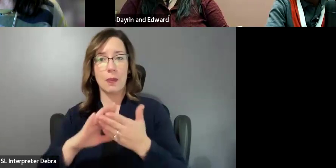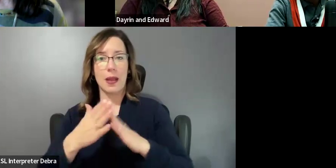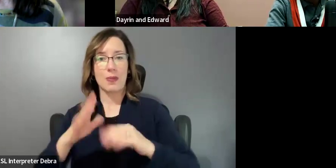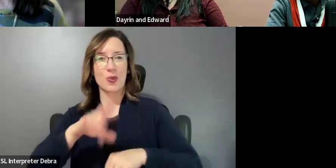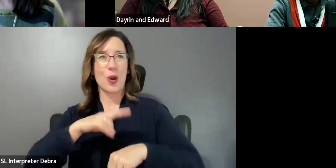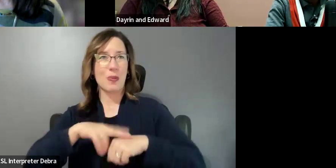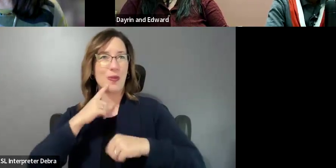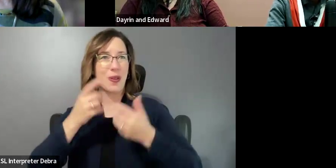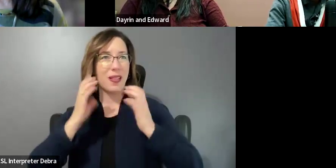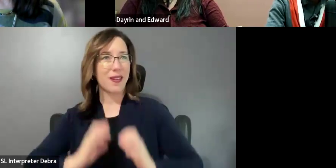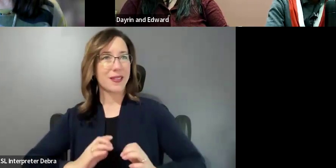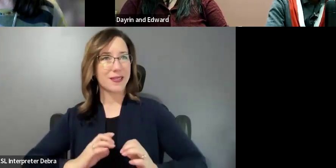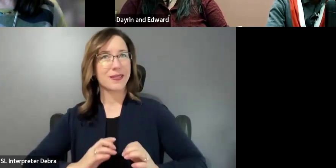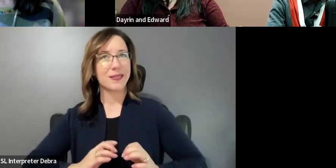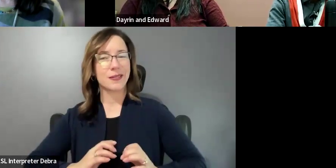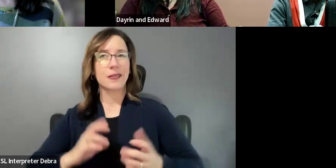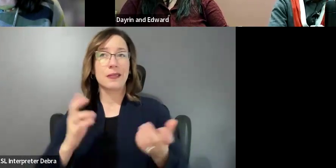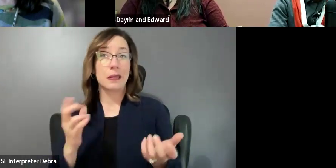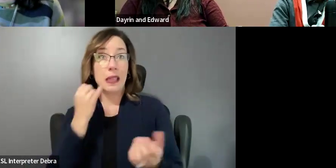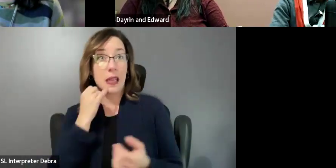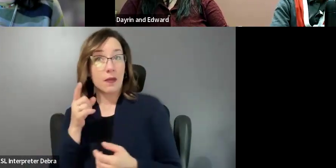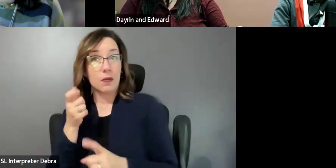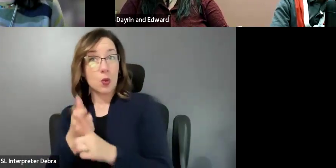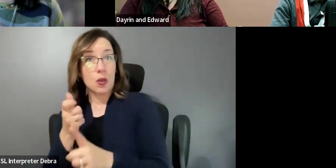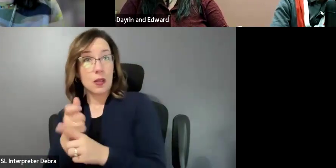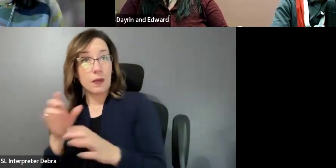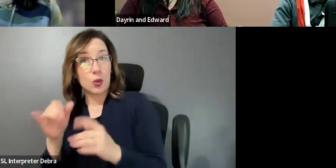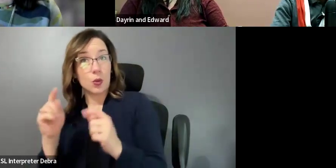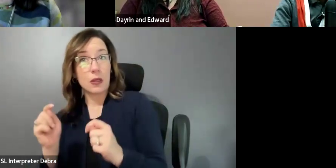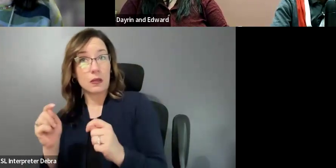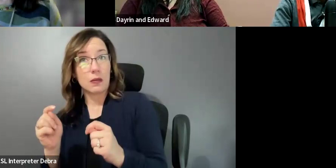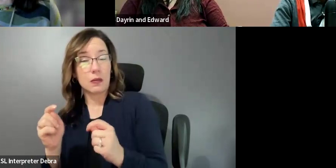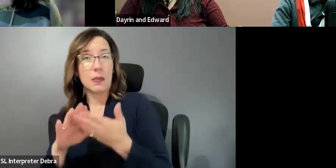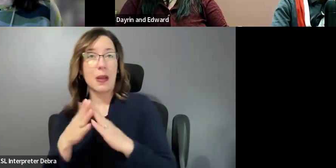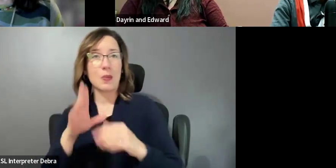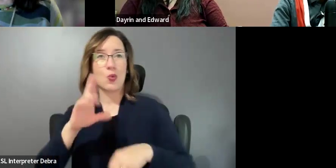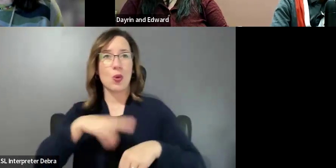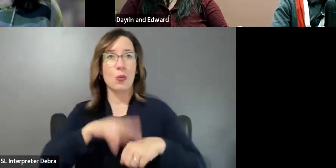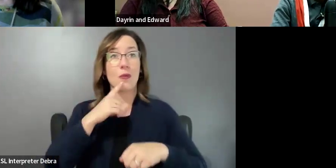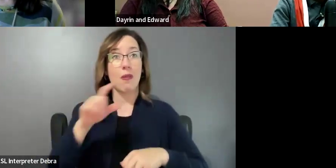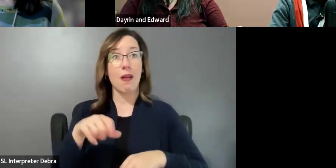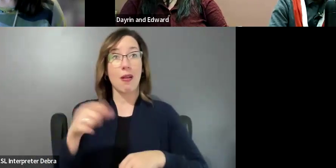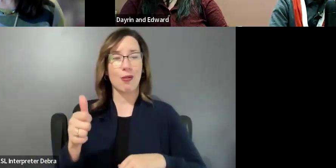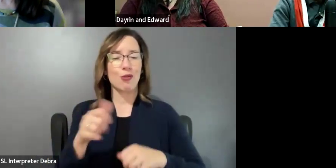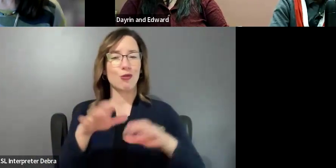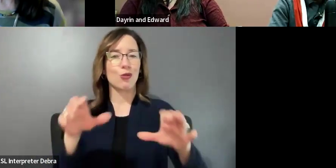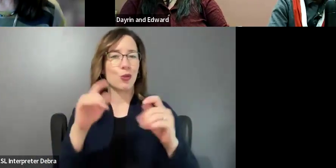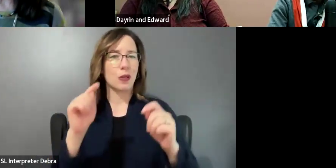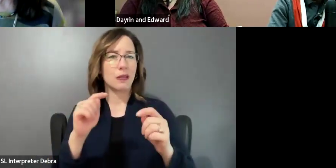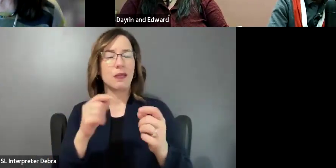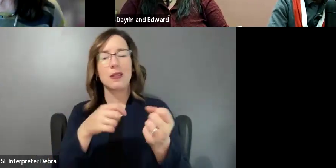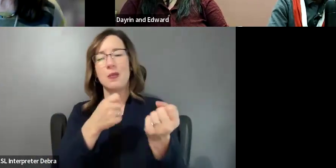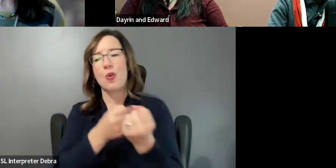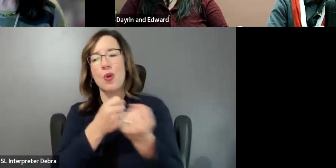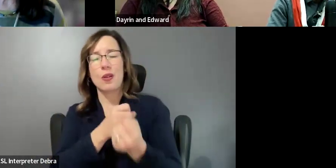our clients. So I think saying that if you do it, it normalizes it for other people, and as support